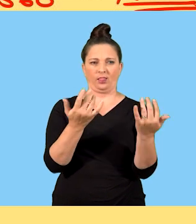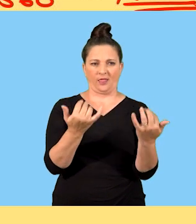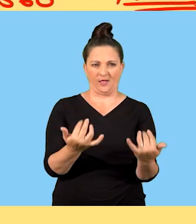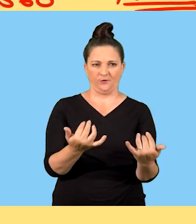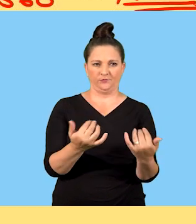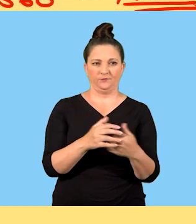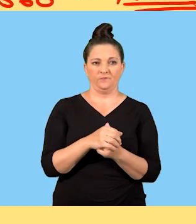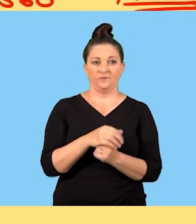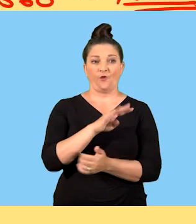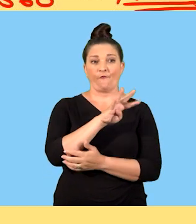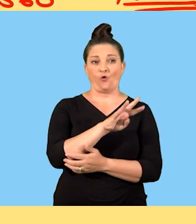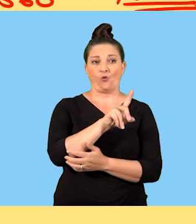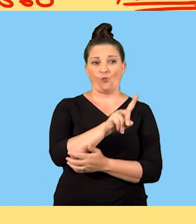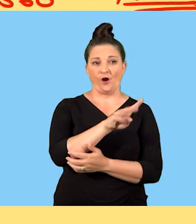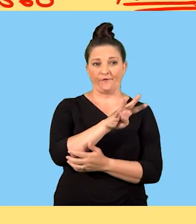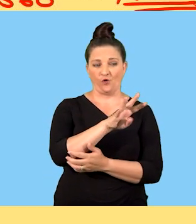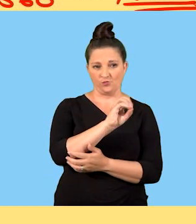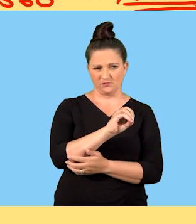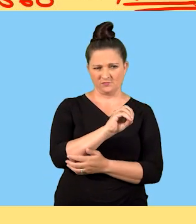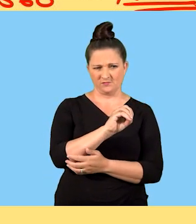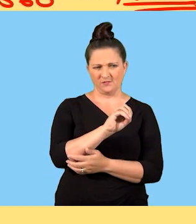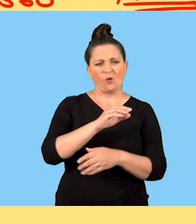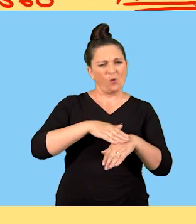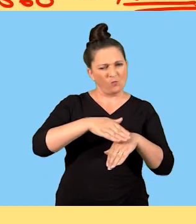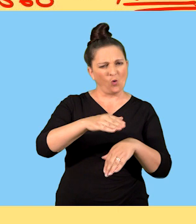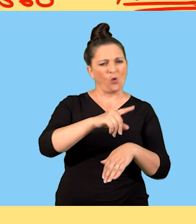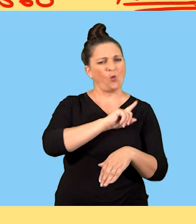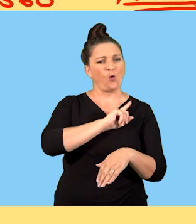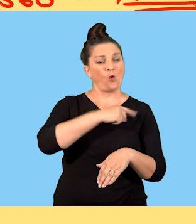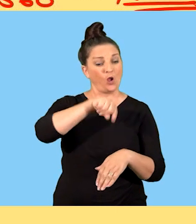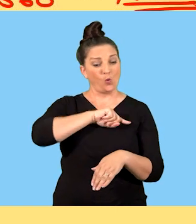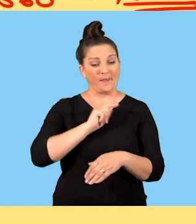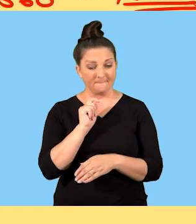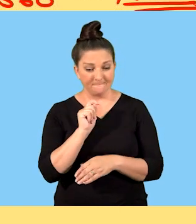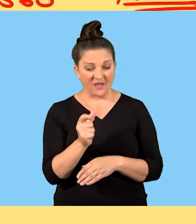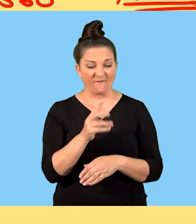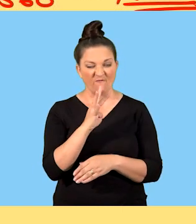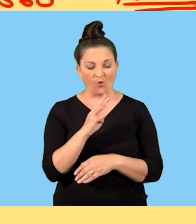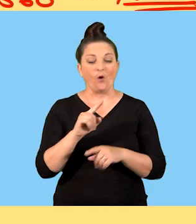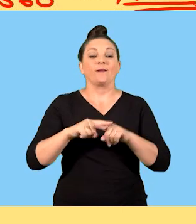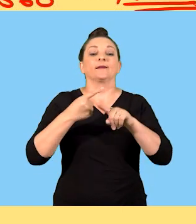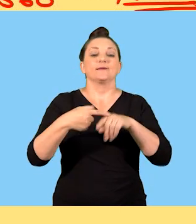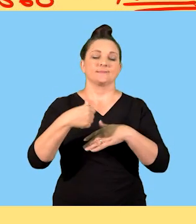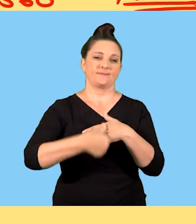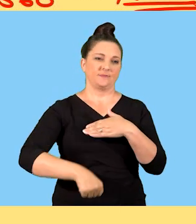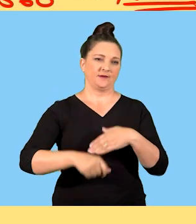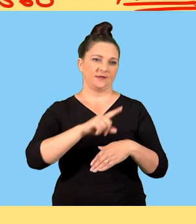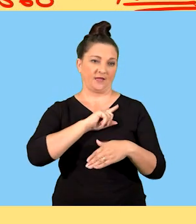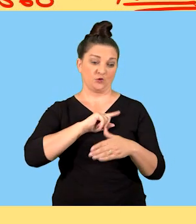we paid, it was more because we paid for 4 extra months. So we'll come and say